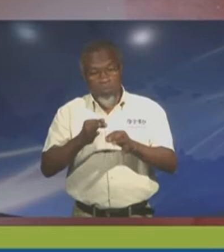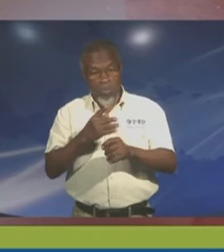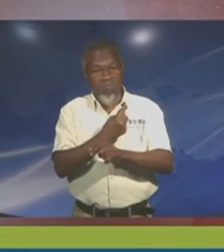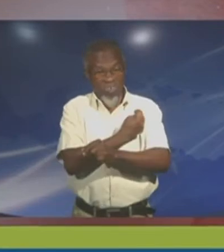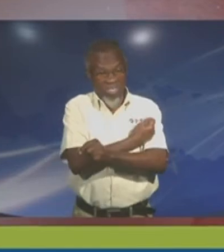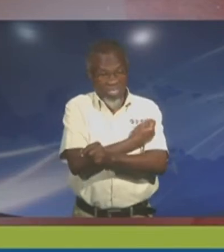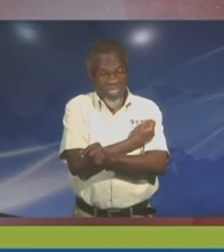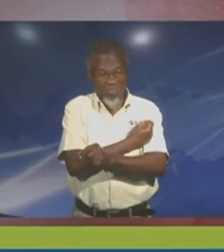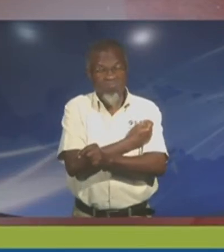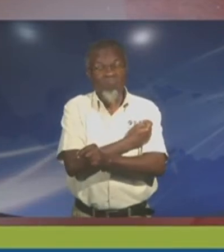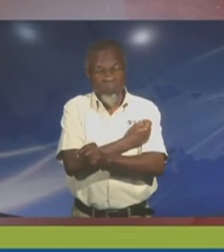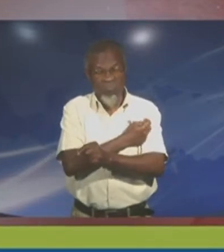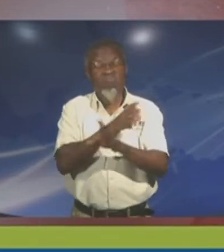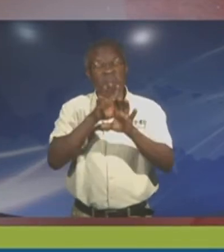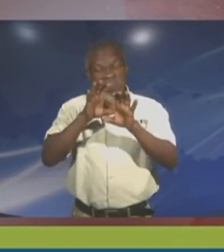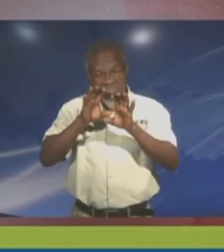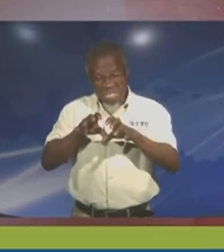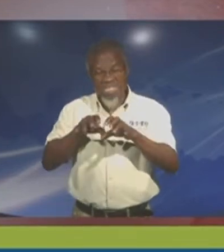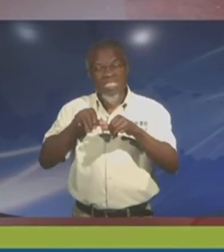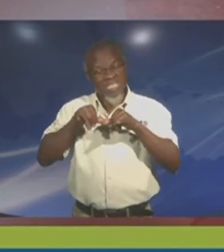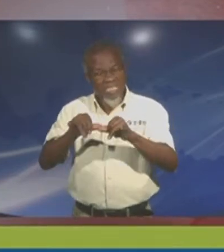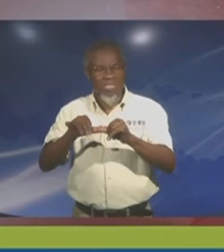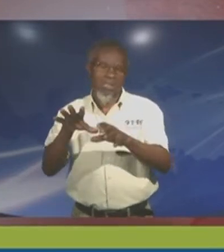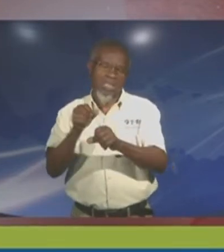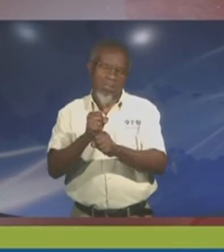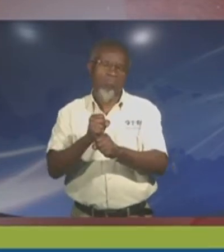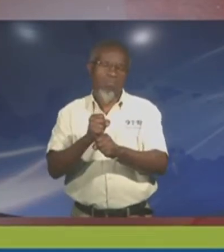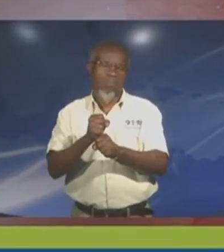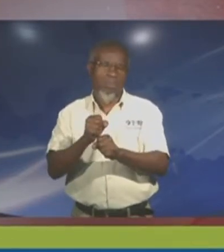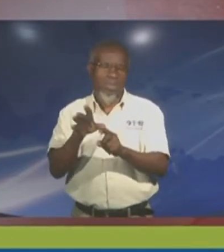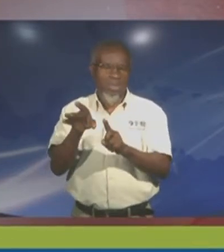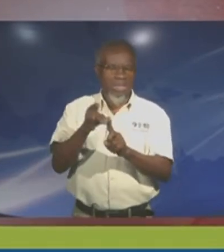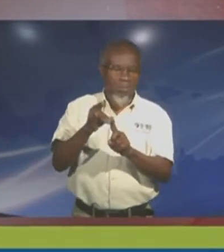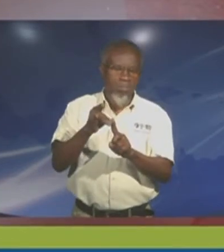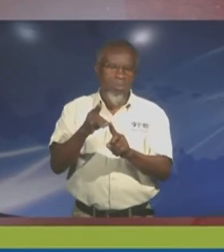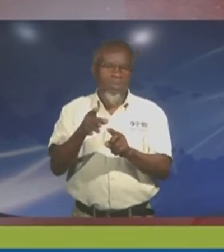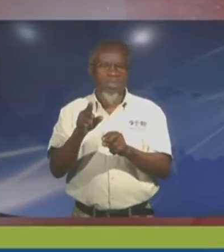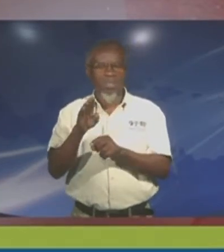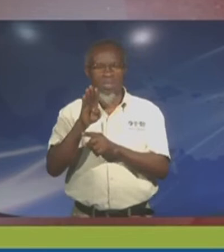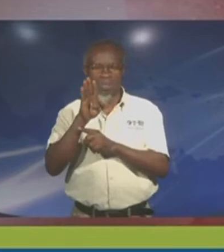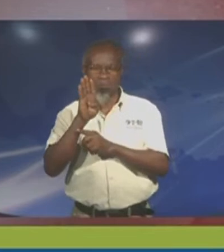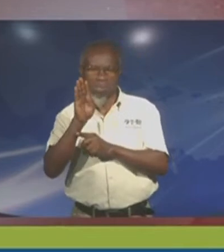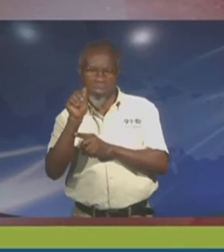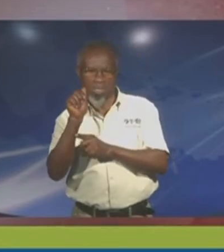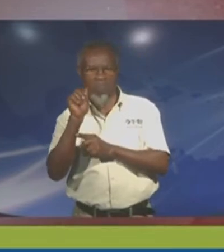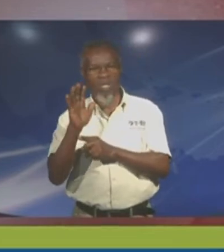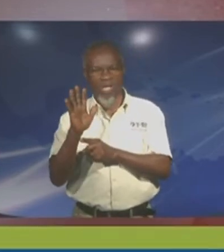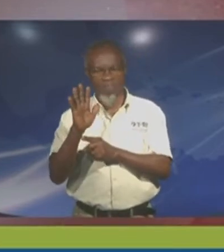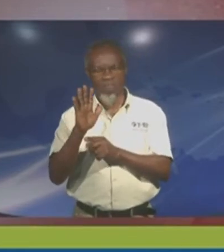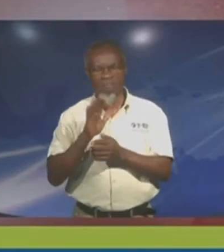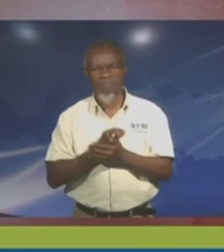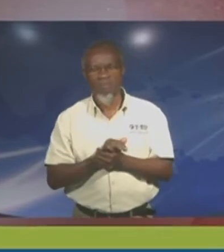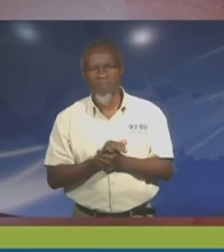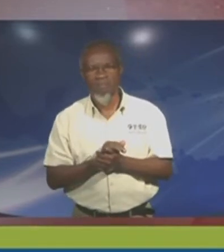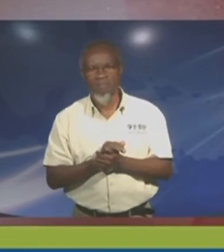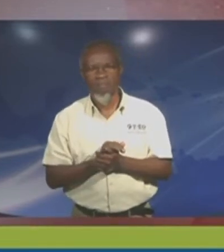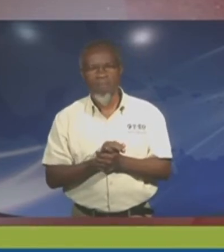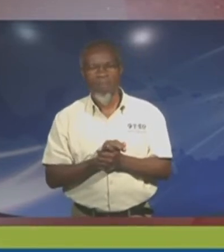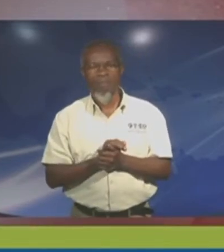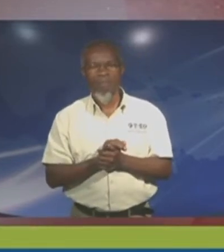this virus. And the introduction of that alongside the reduction in mask wearing, because around the middle of July